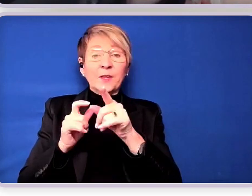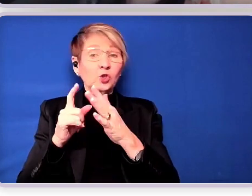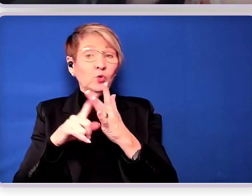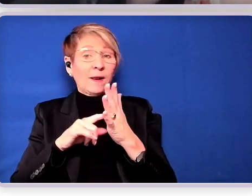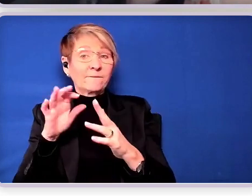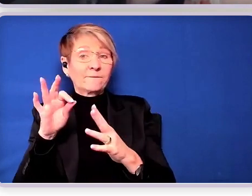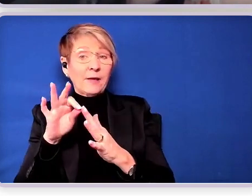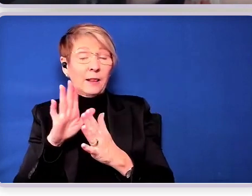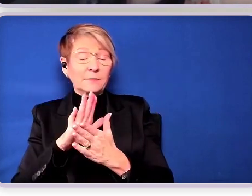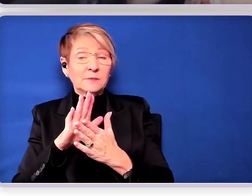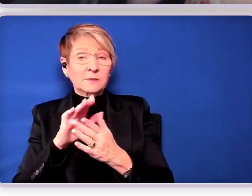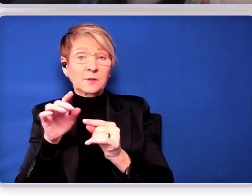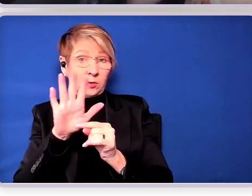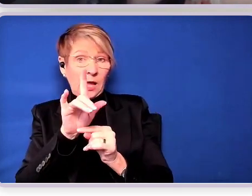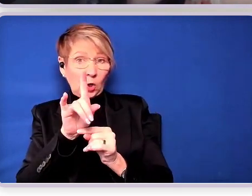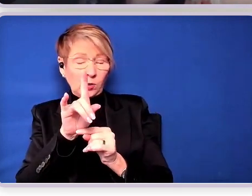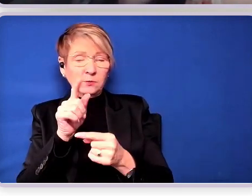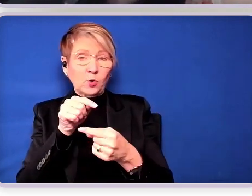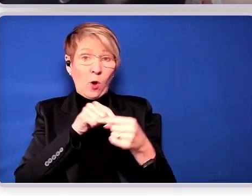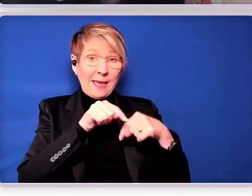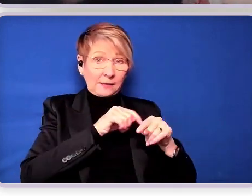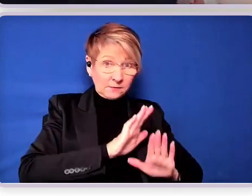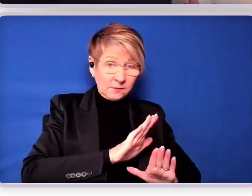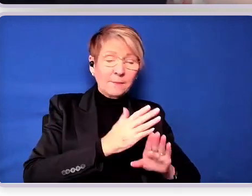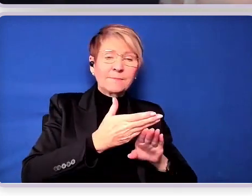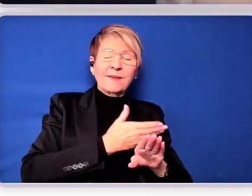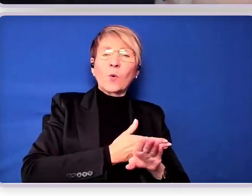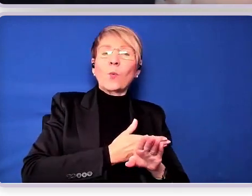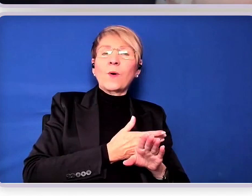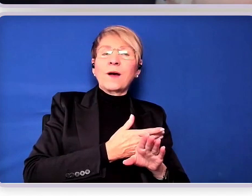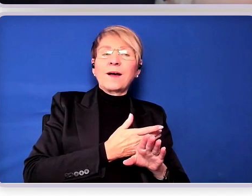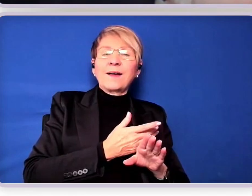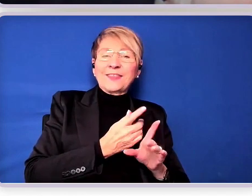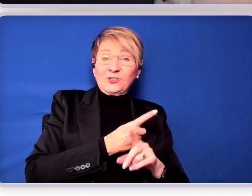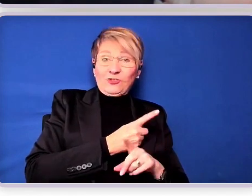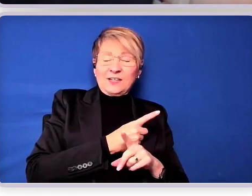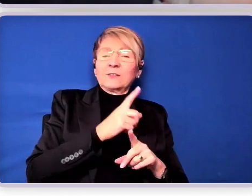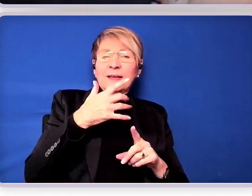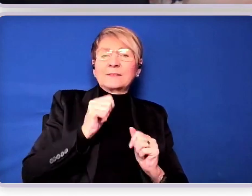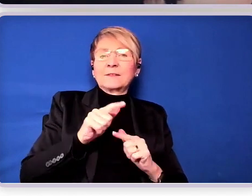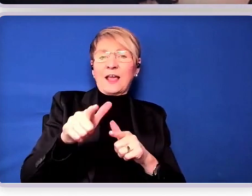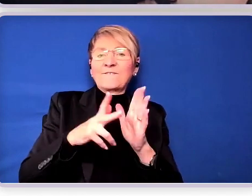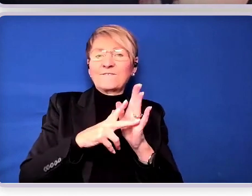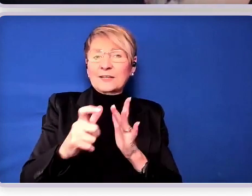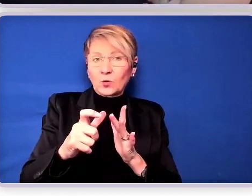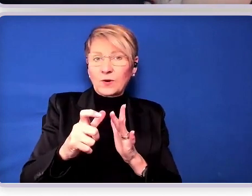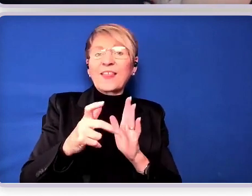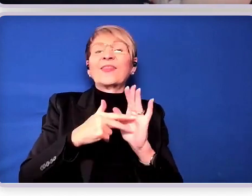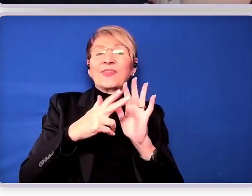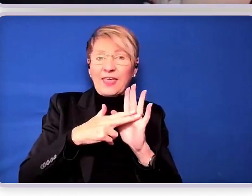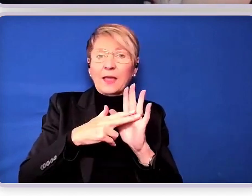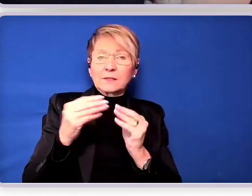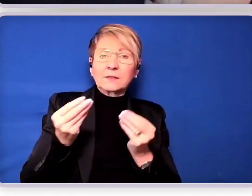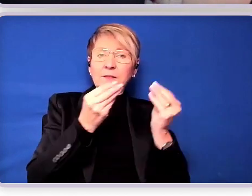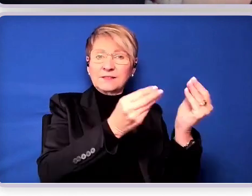Before recent changes, you had to go to the Victorian Commission and then you went to VCAT, and now you